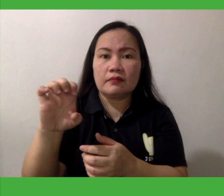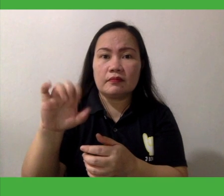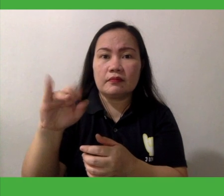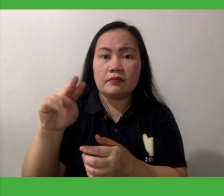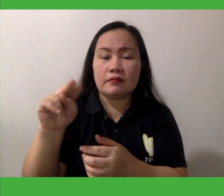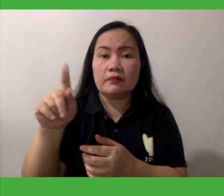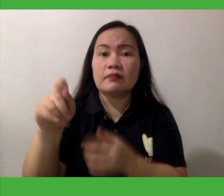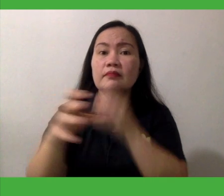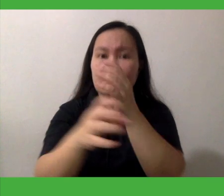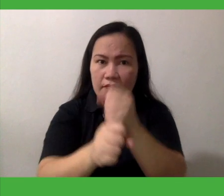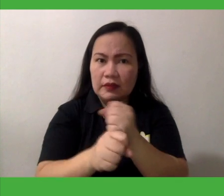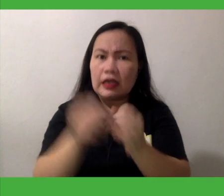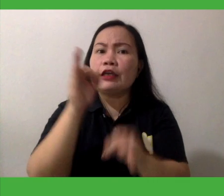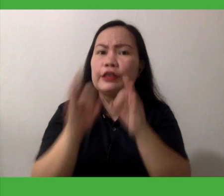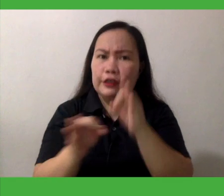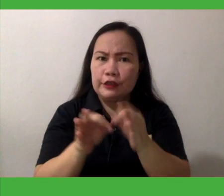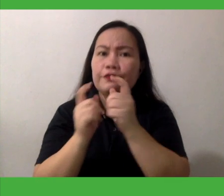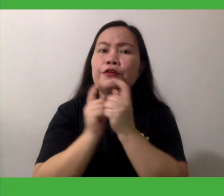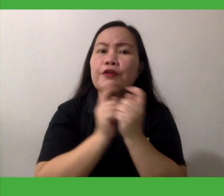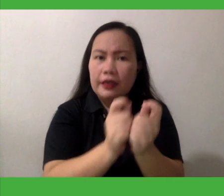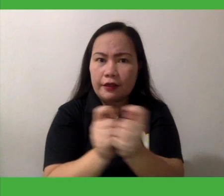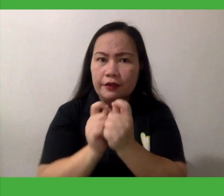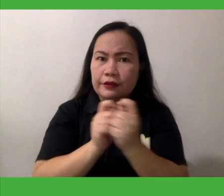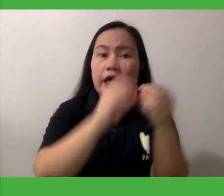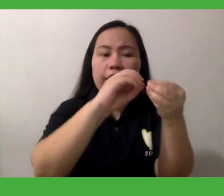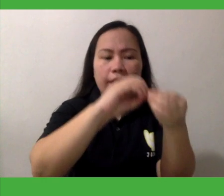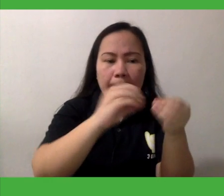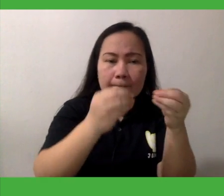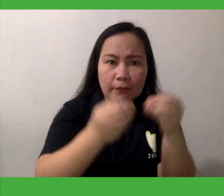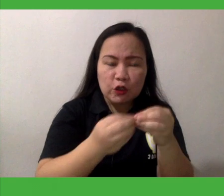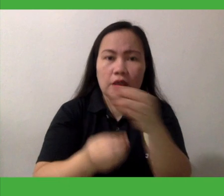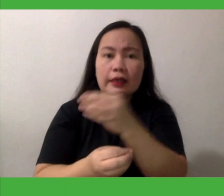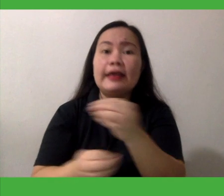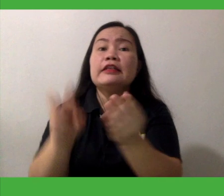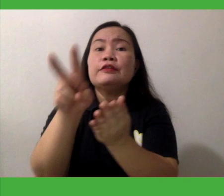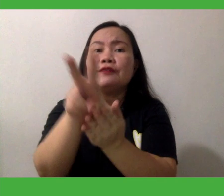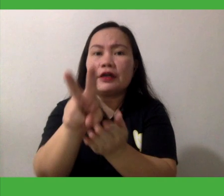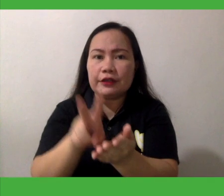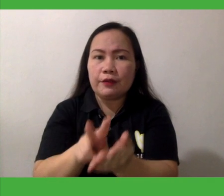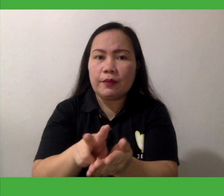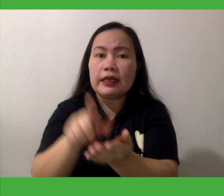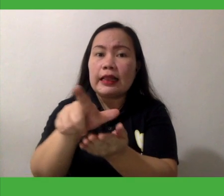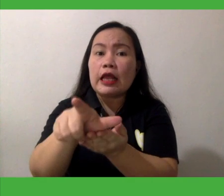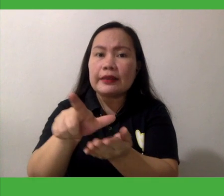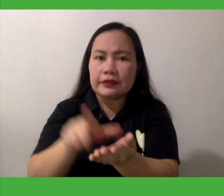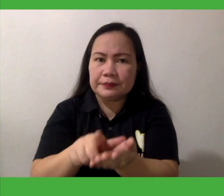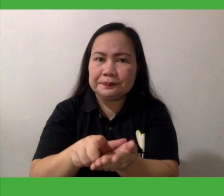po ay makukuha lang po natin kapag magkasama po yung ating number